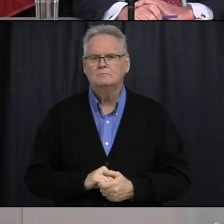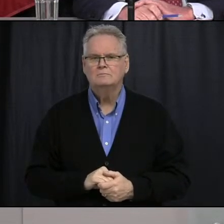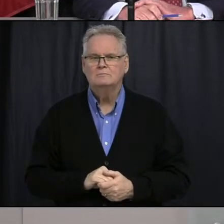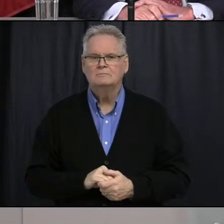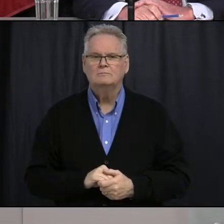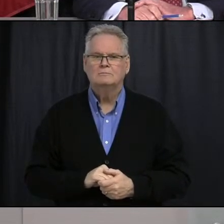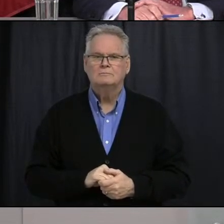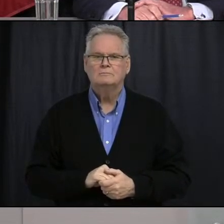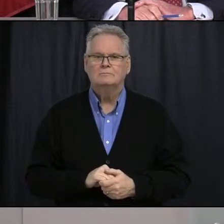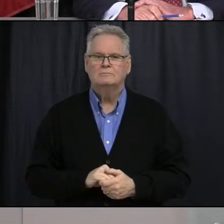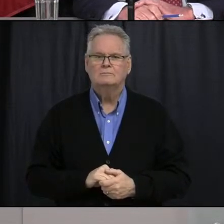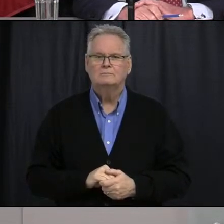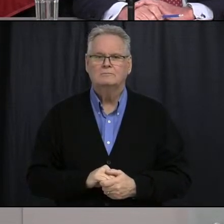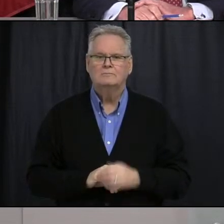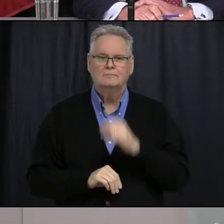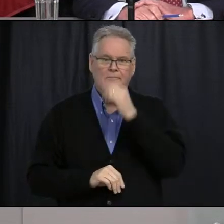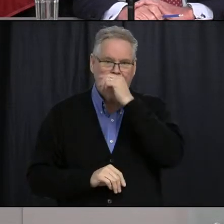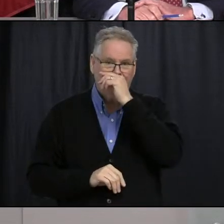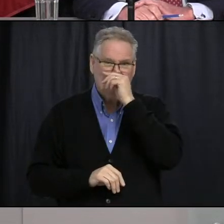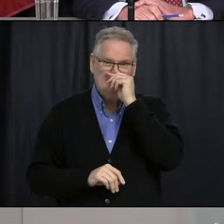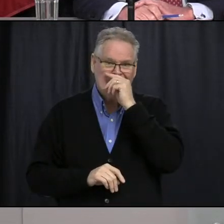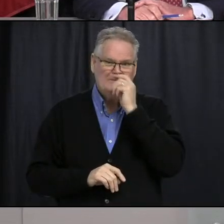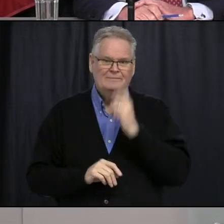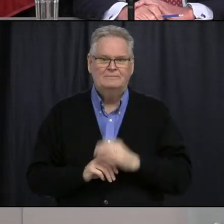around in terms of Pfizer or Moderna.